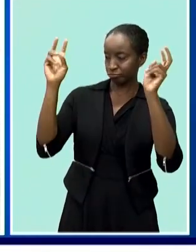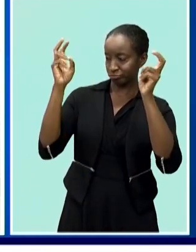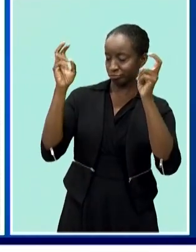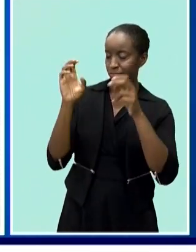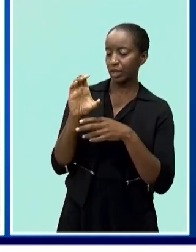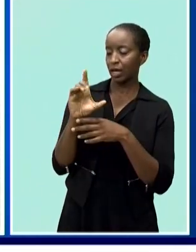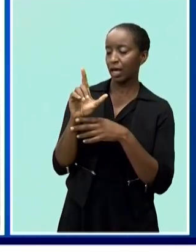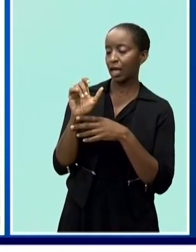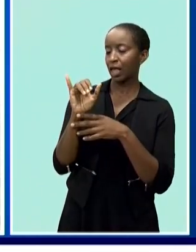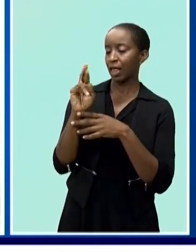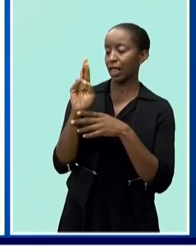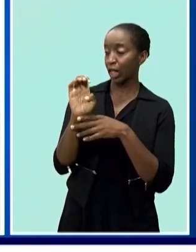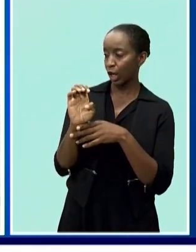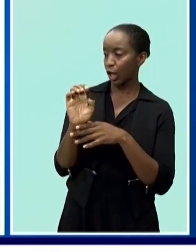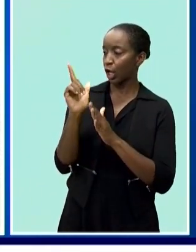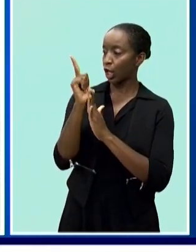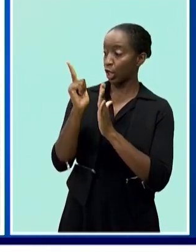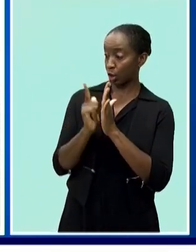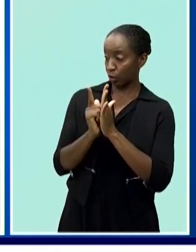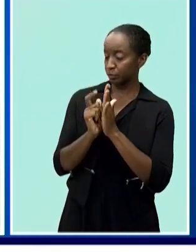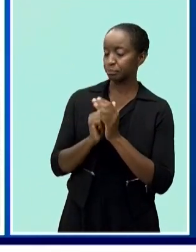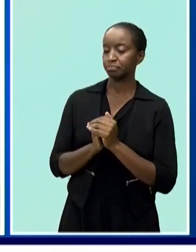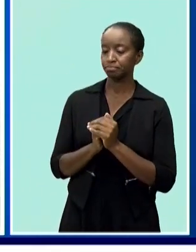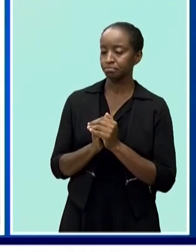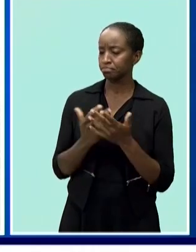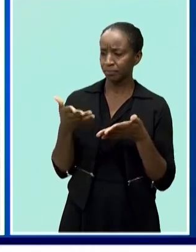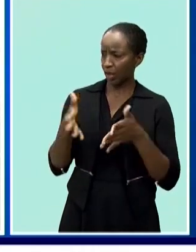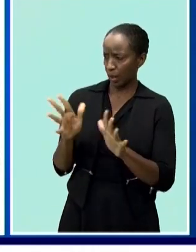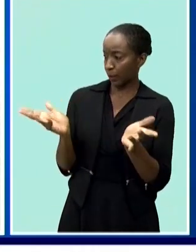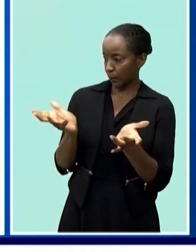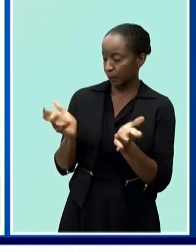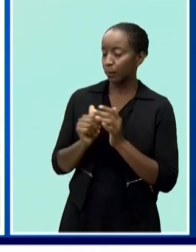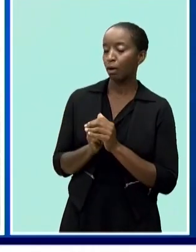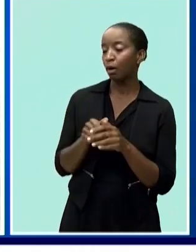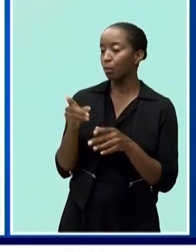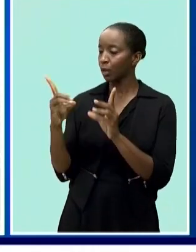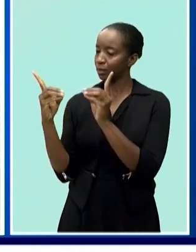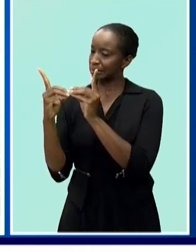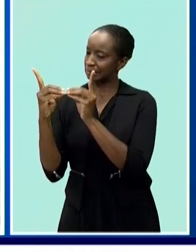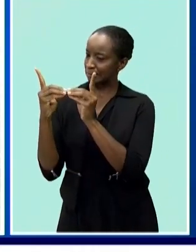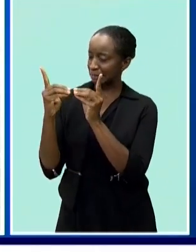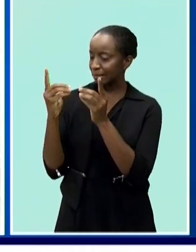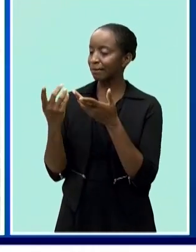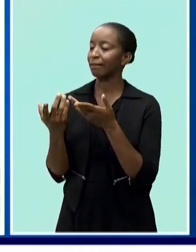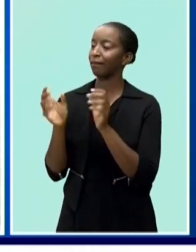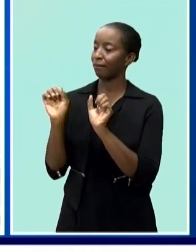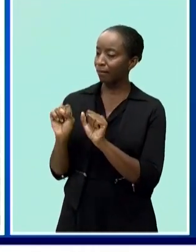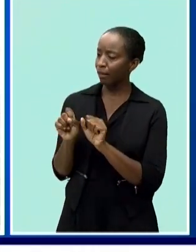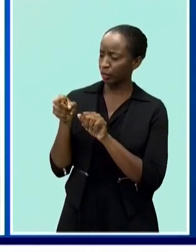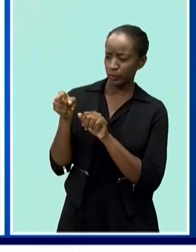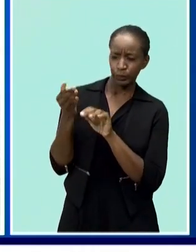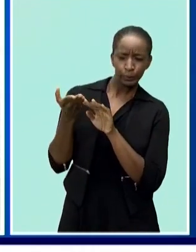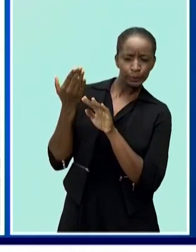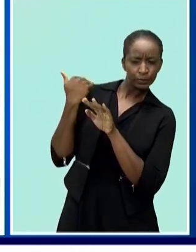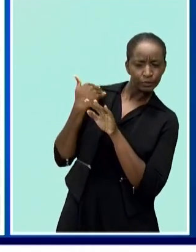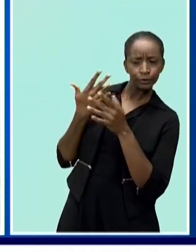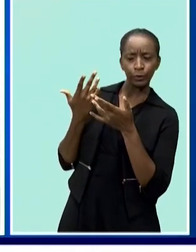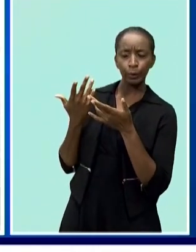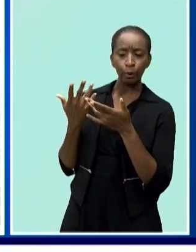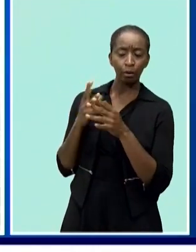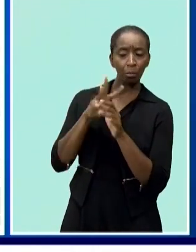Law, where it gives you permission or allows you to go and do background checks on persons that you want to get involved